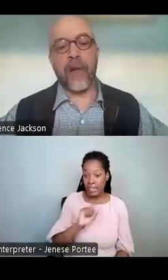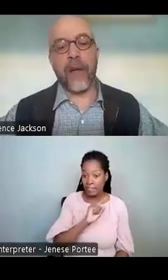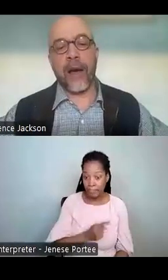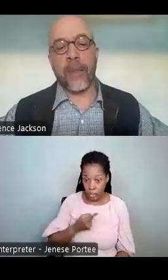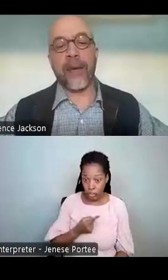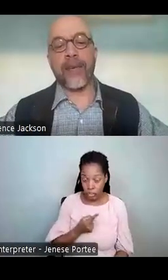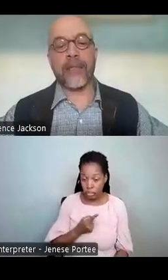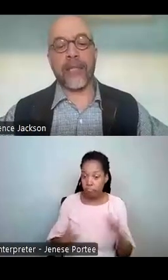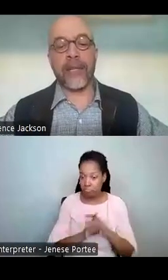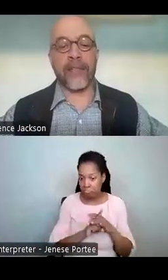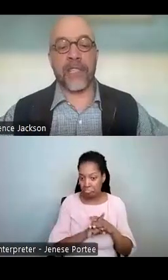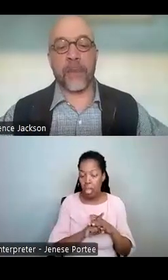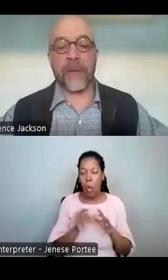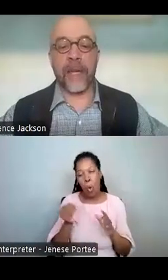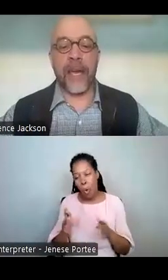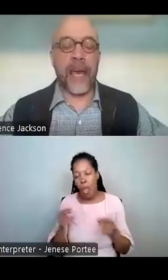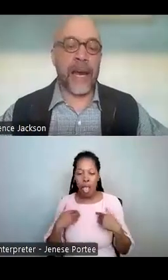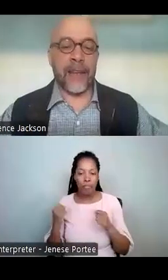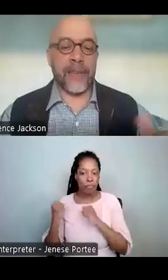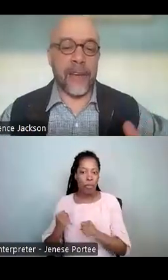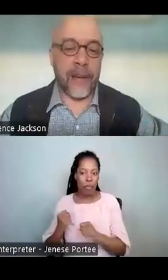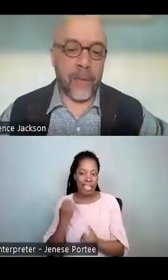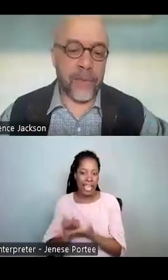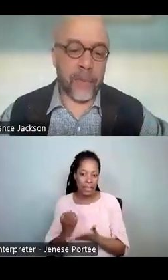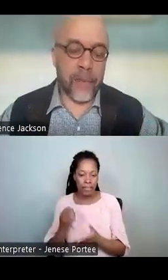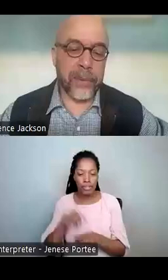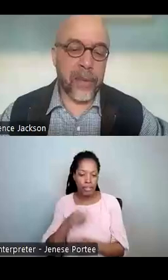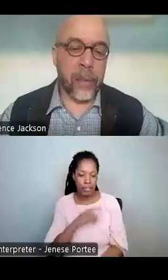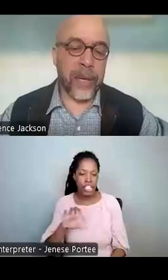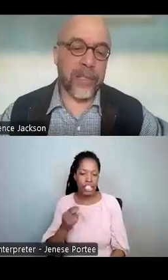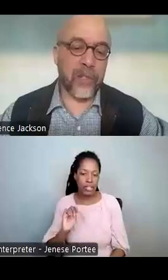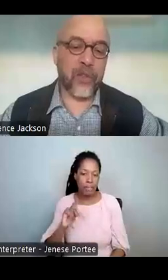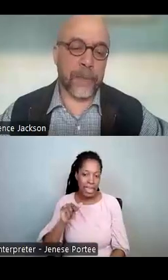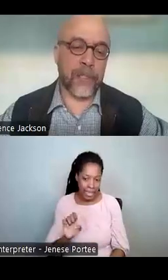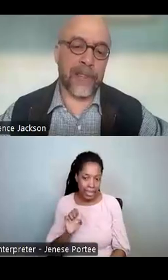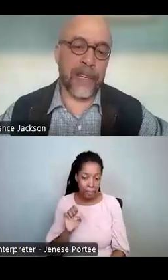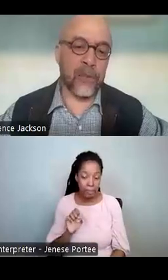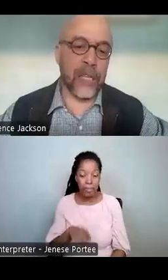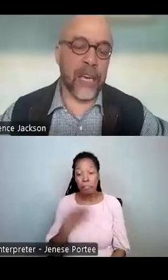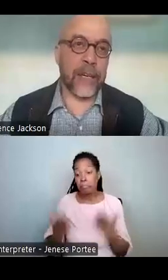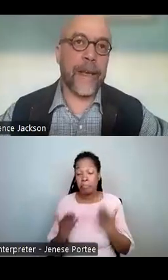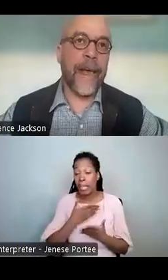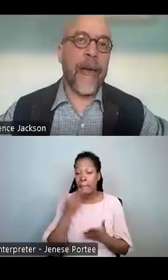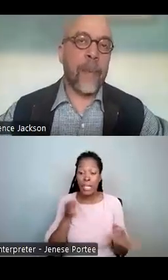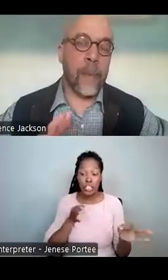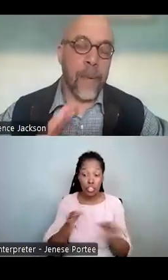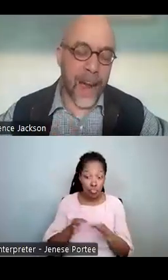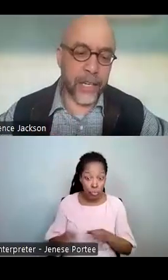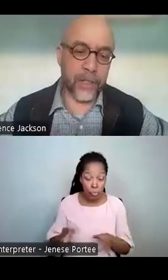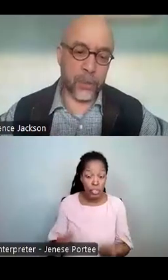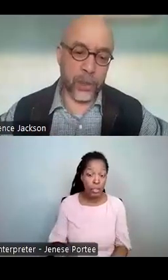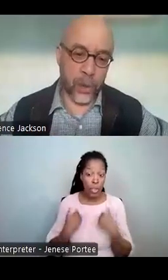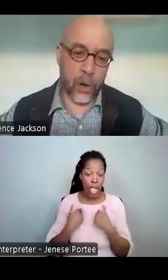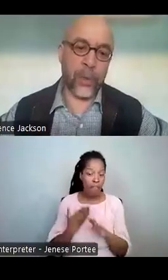powerful evidence in the Chesapeake. And probably the best description that you get